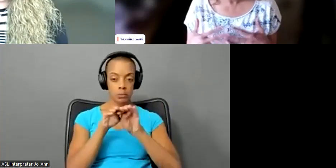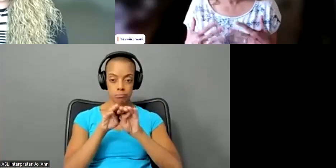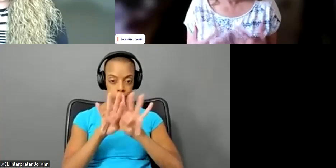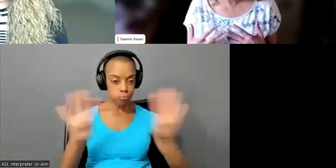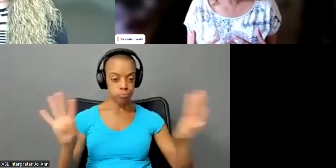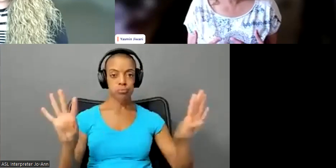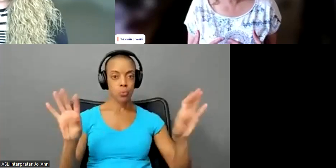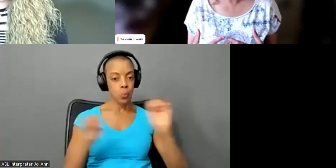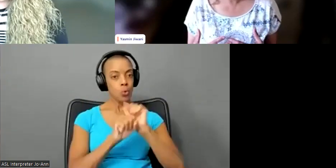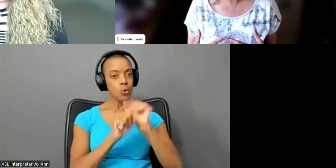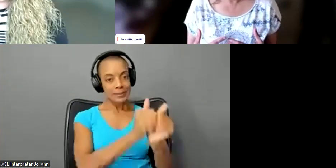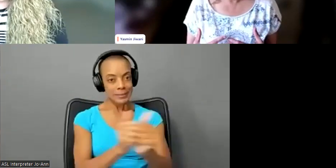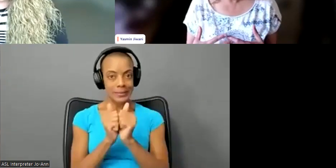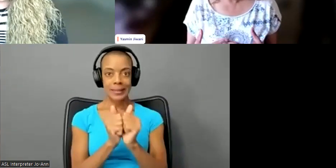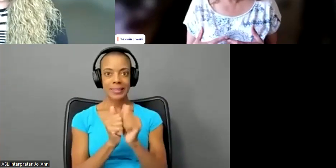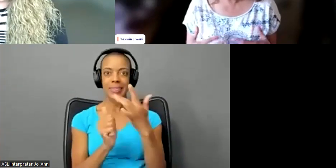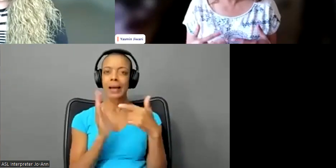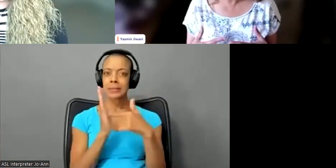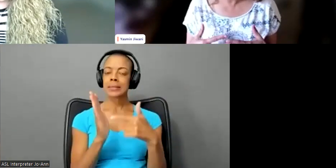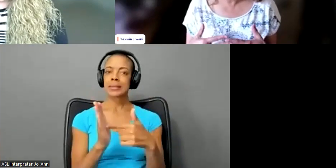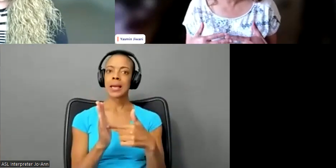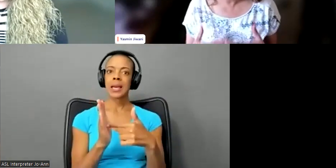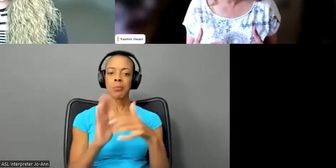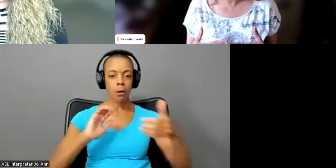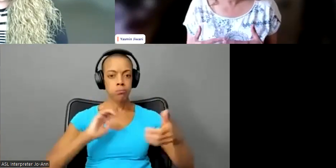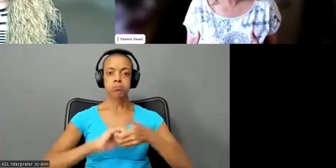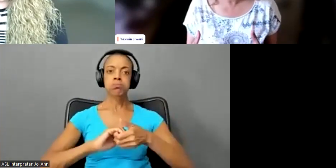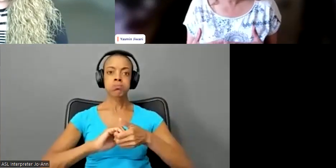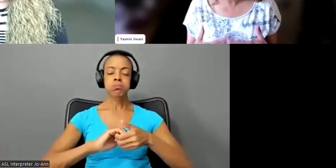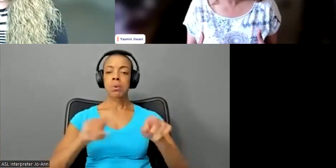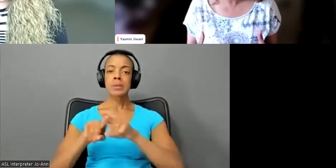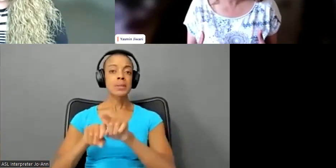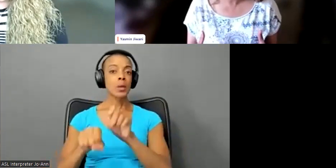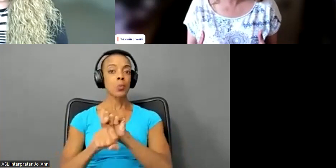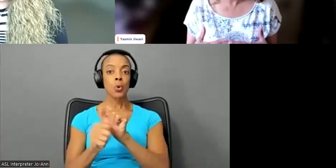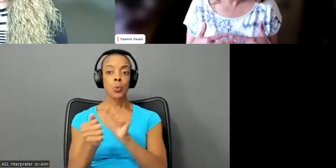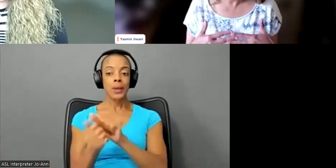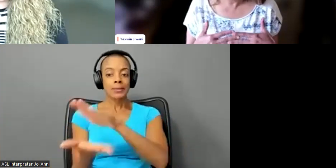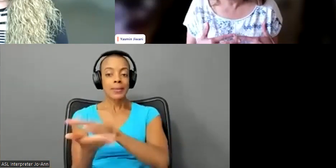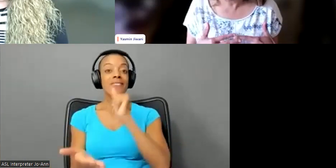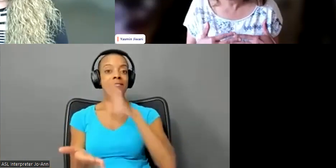becomes, these are examples. Just like, you know, working with academics, feminist